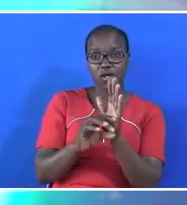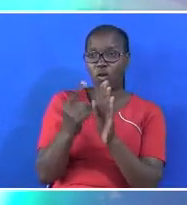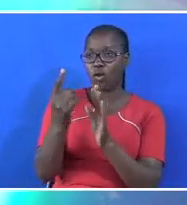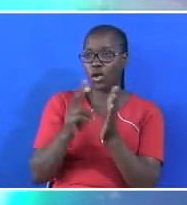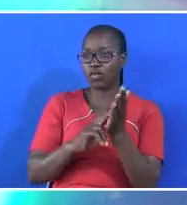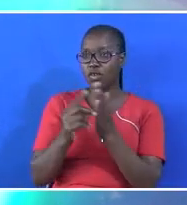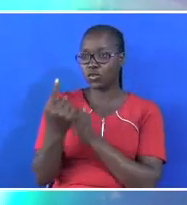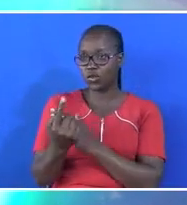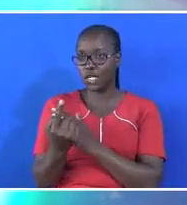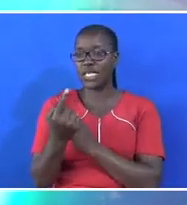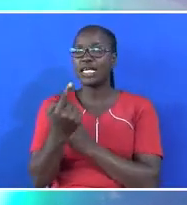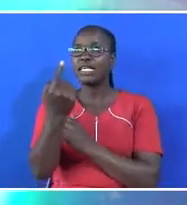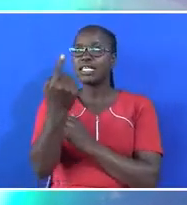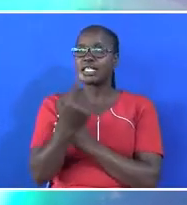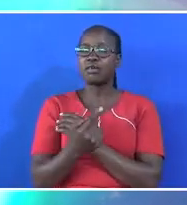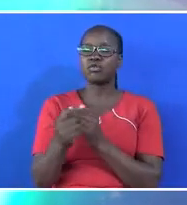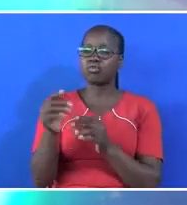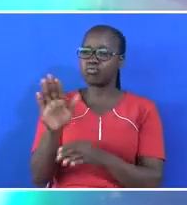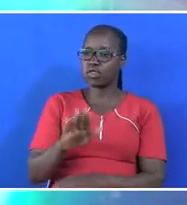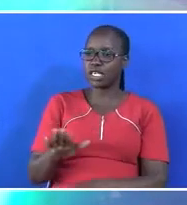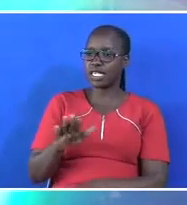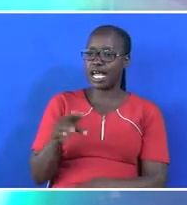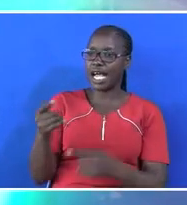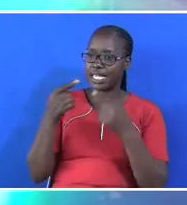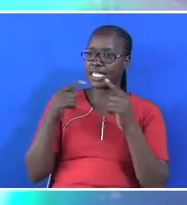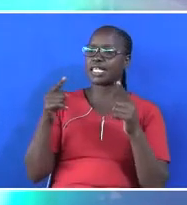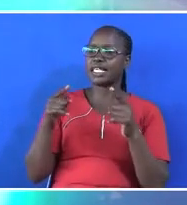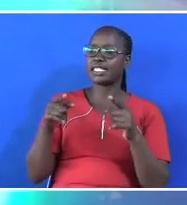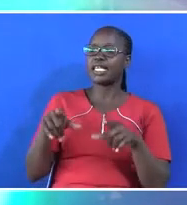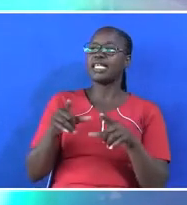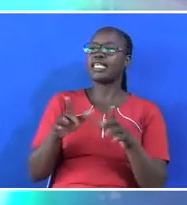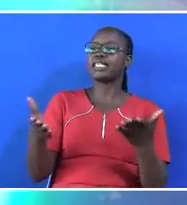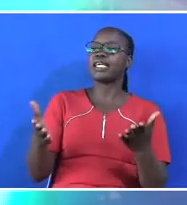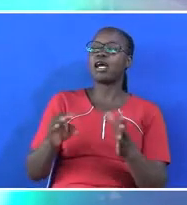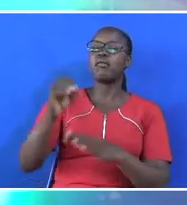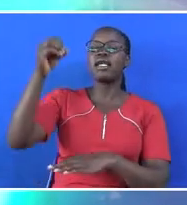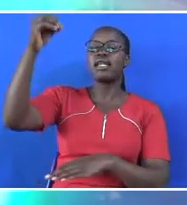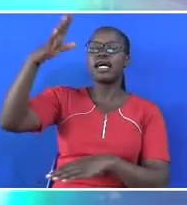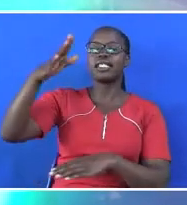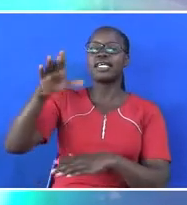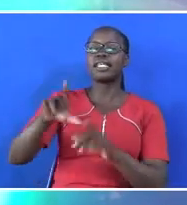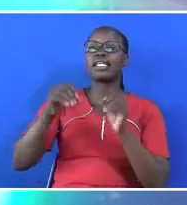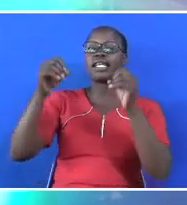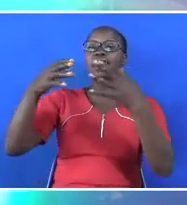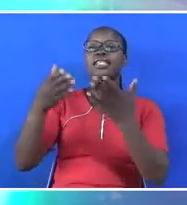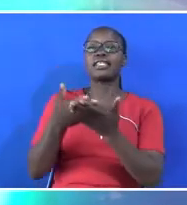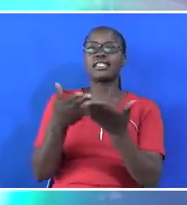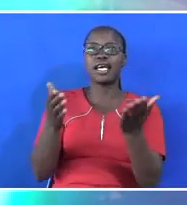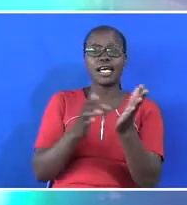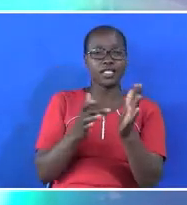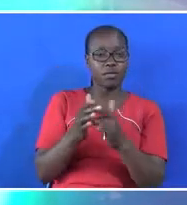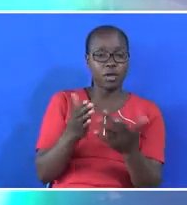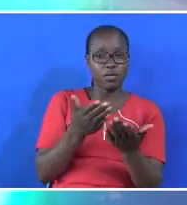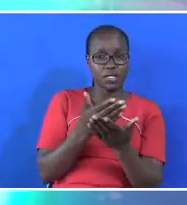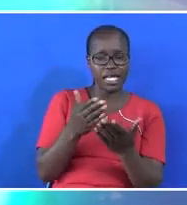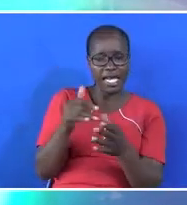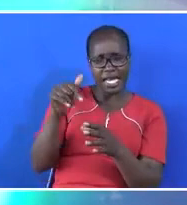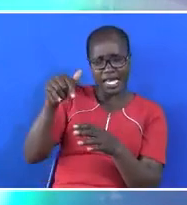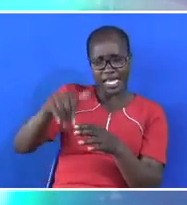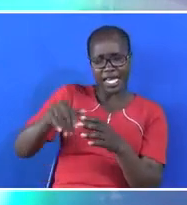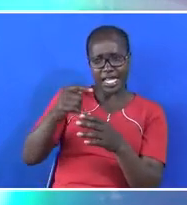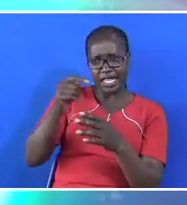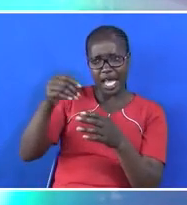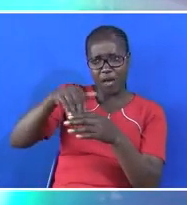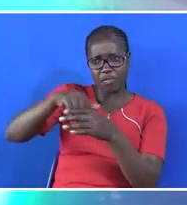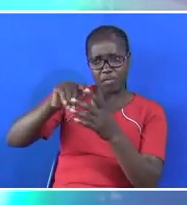verse number 1. He comes to the scene and declares, "Let there be light," and there was light. The Bible says, in that beginning,